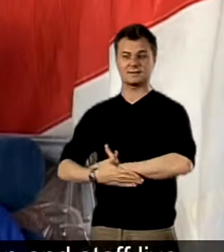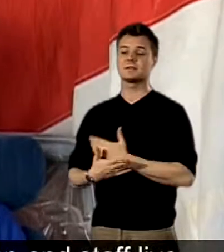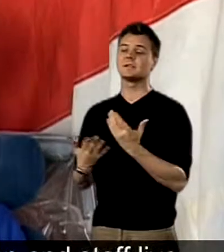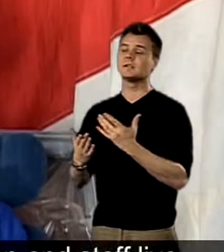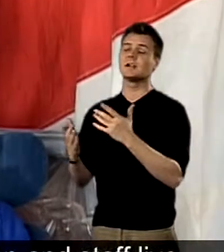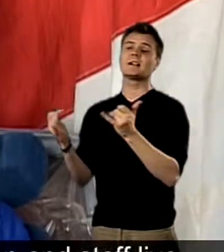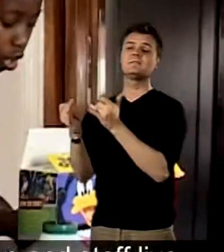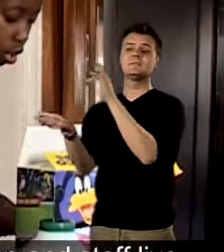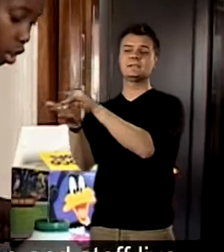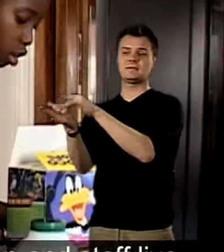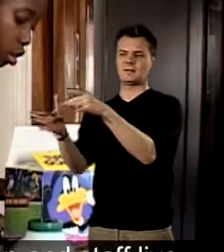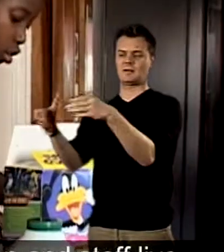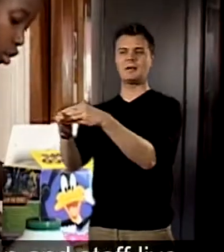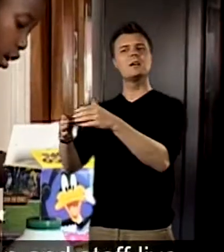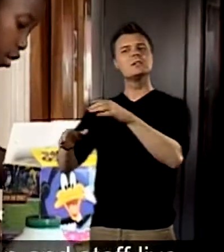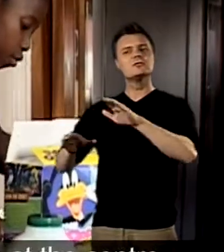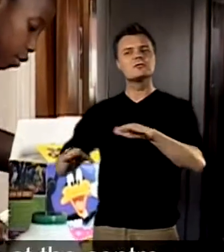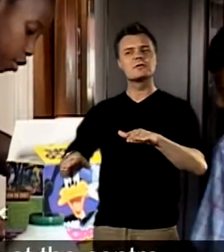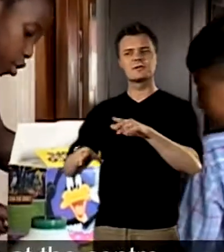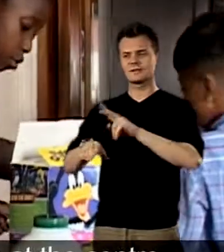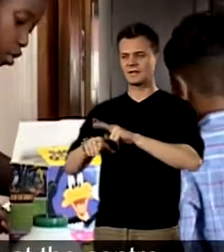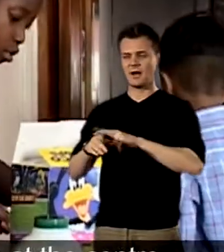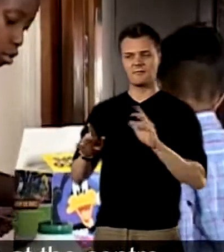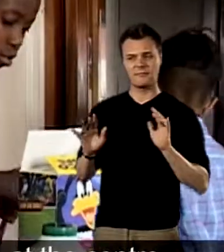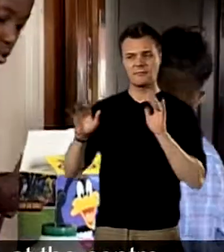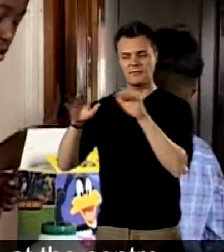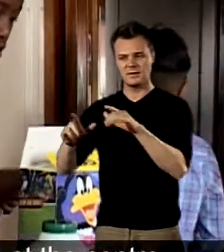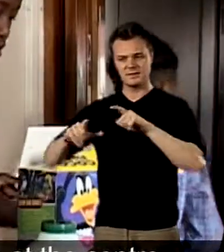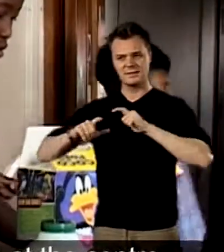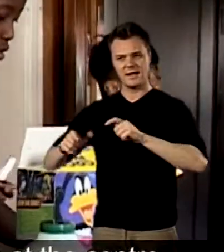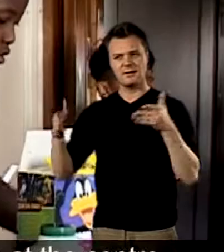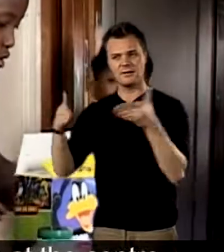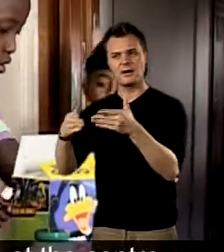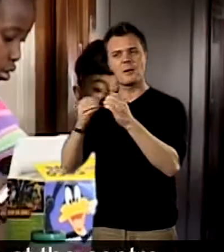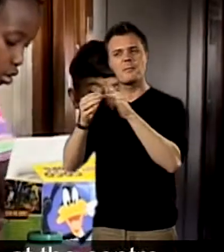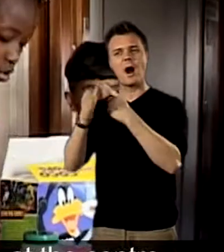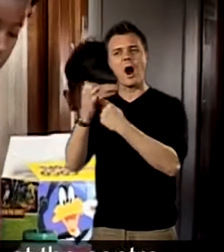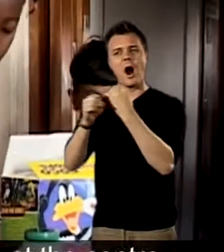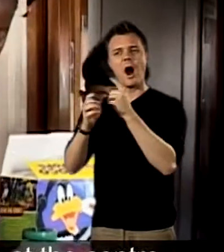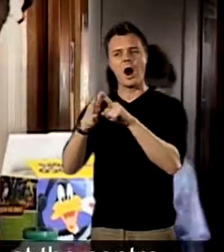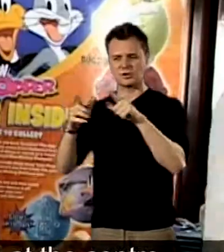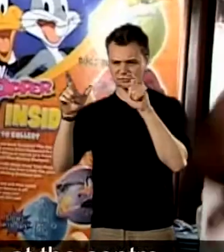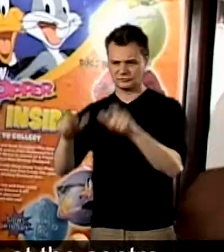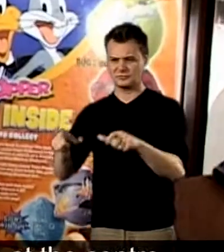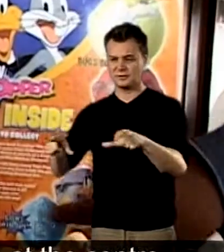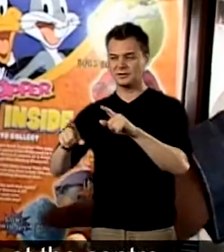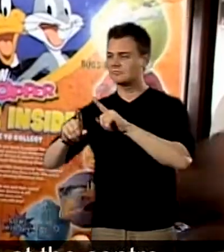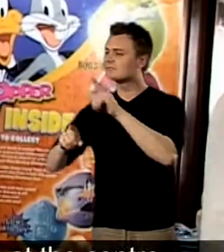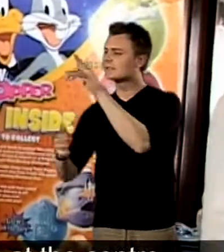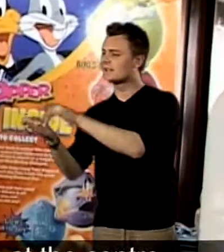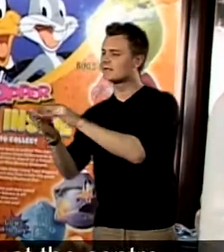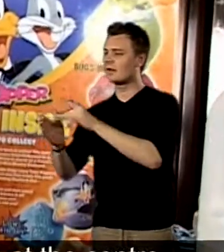Children and staff live on the Hay Bay barge on the estuary and take part in a wide range of activities at the centre and in the locality.